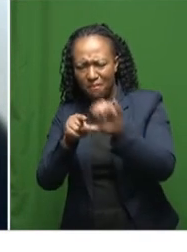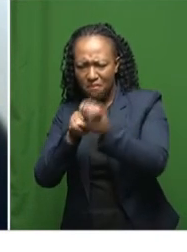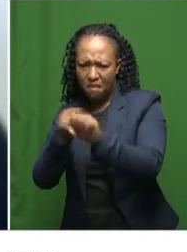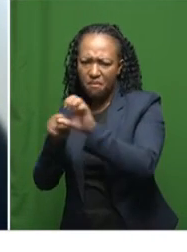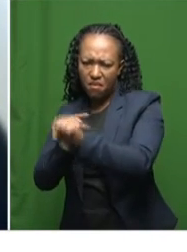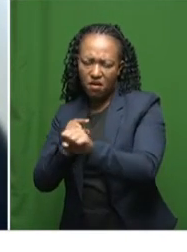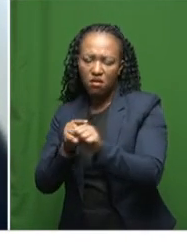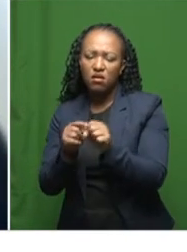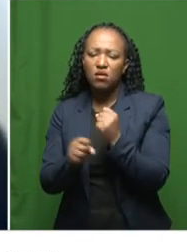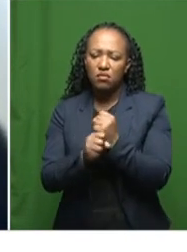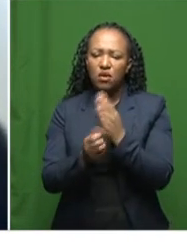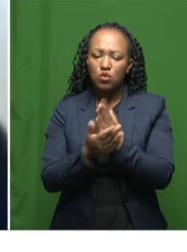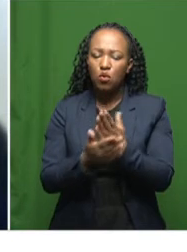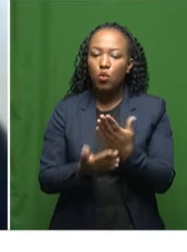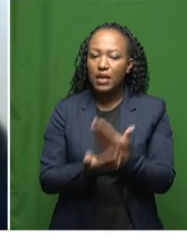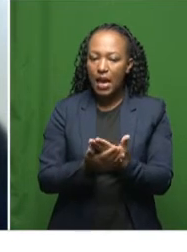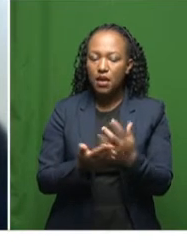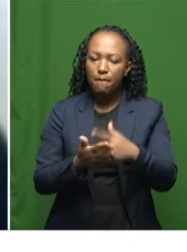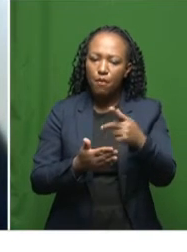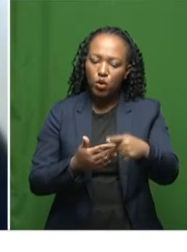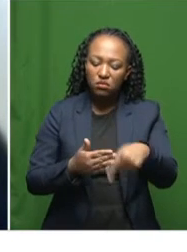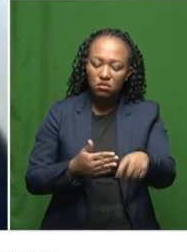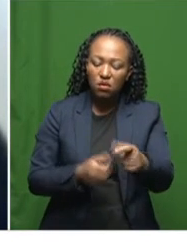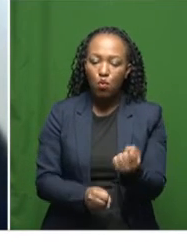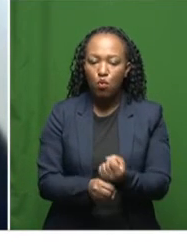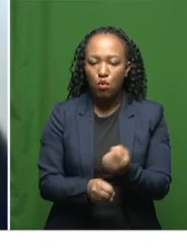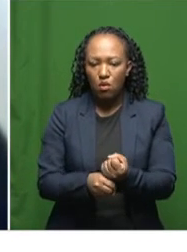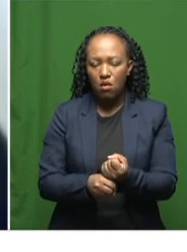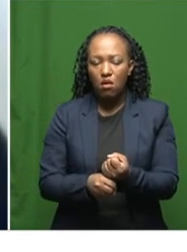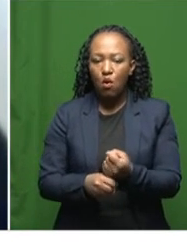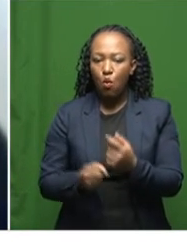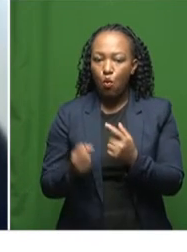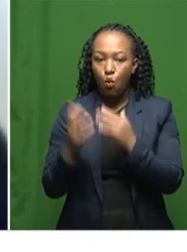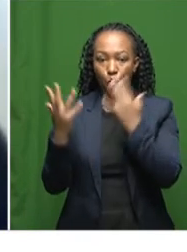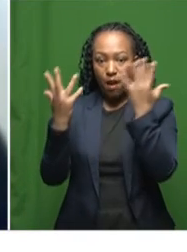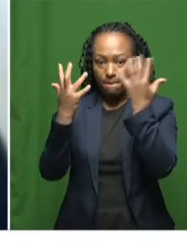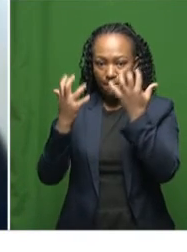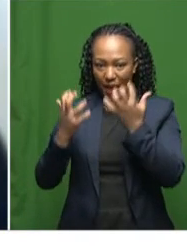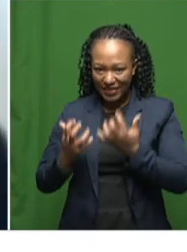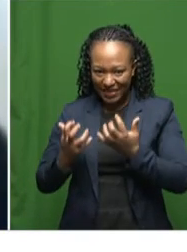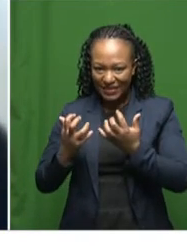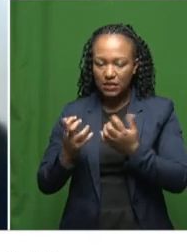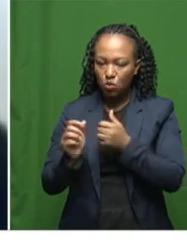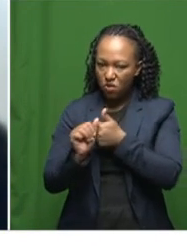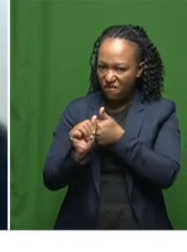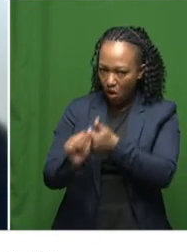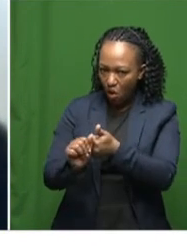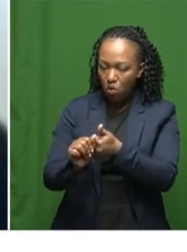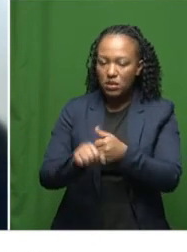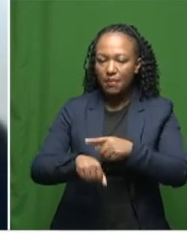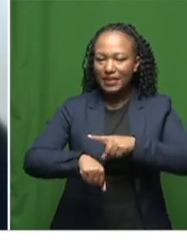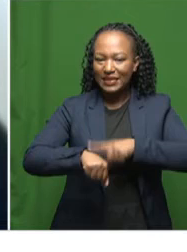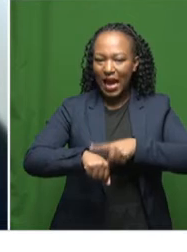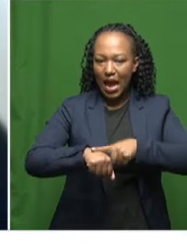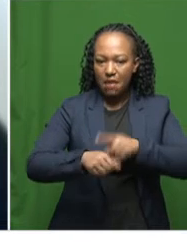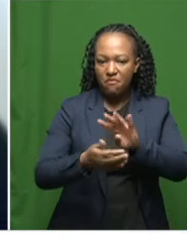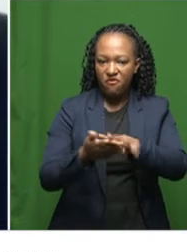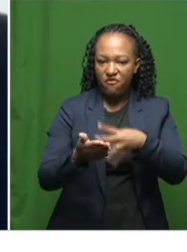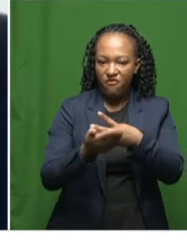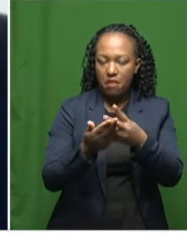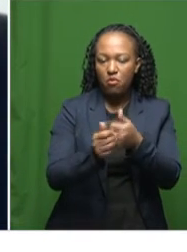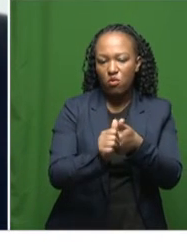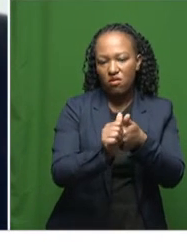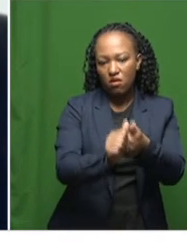that we can do this type of projects within budget and also within timelines. And it certainly